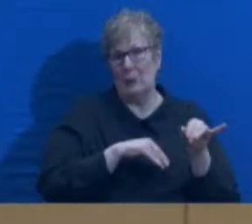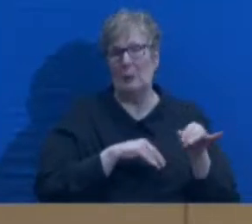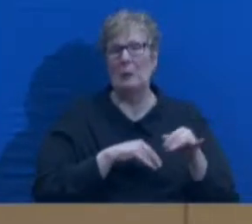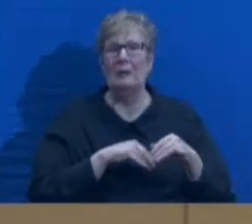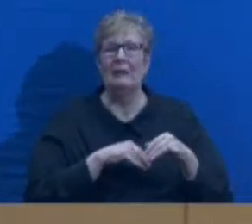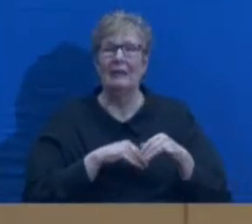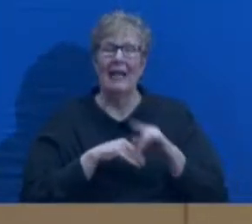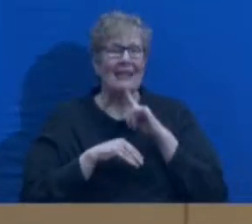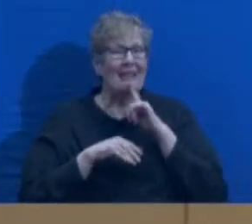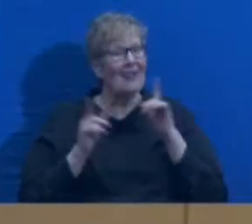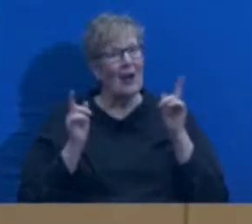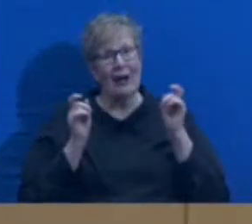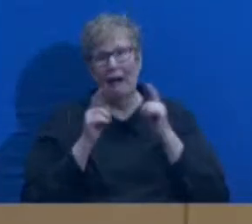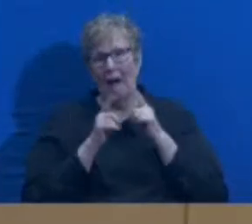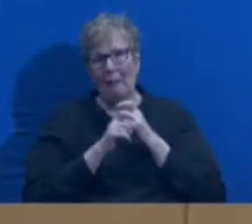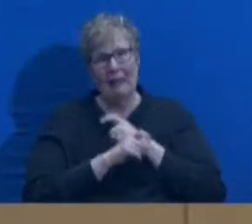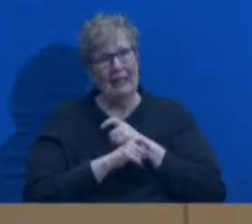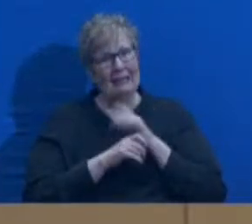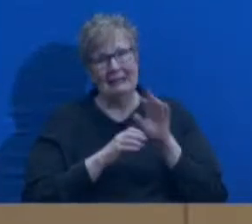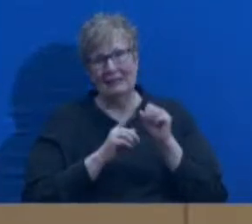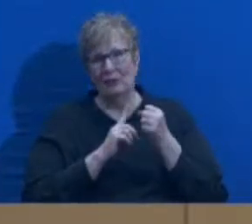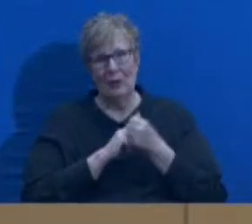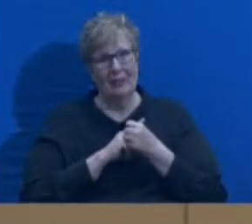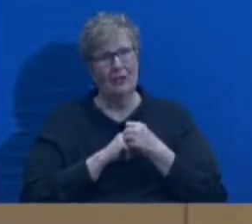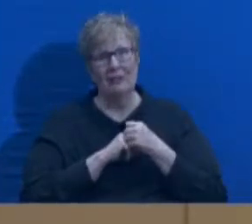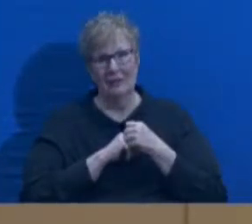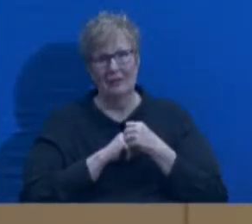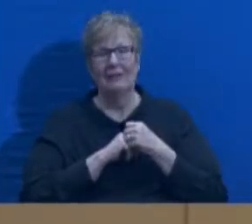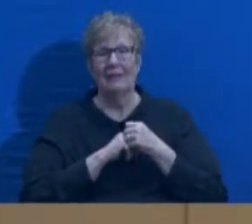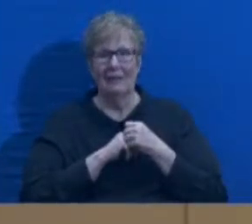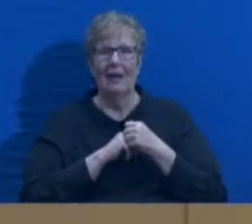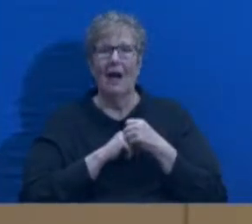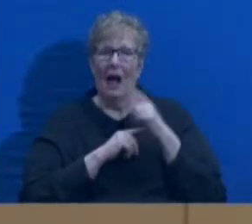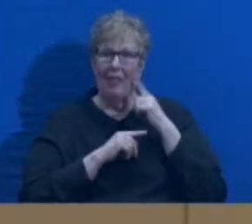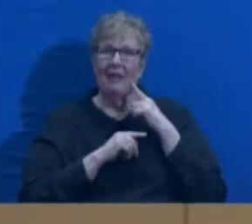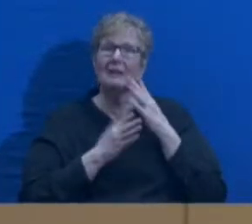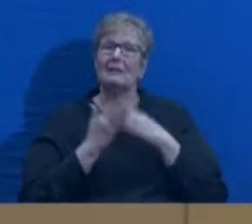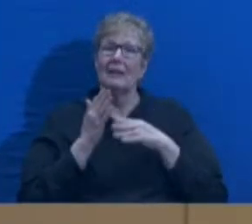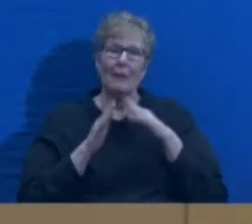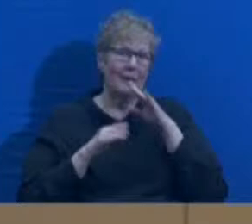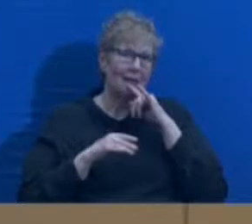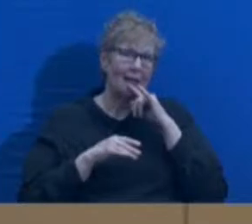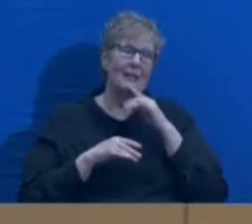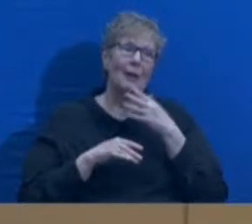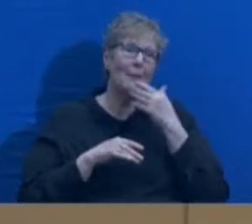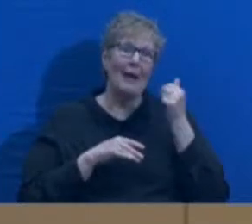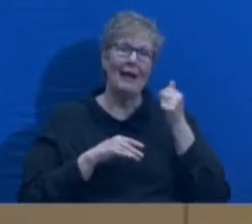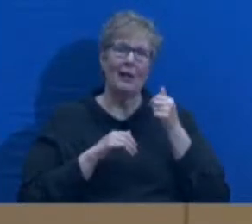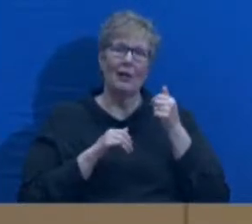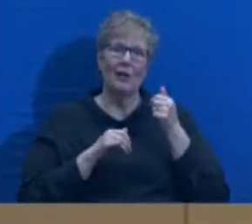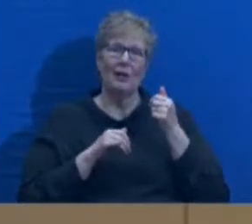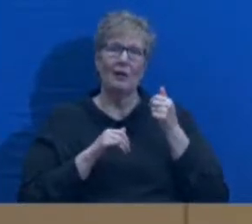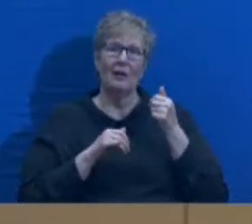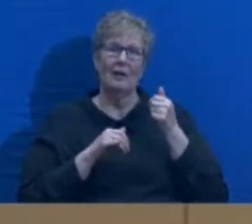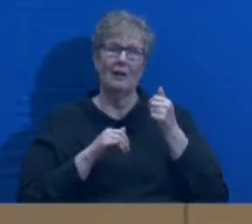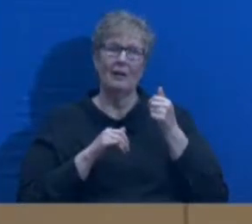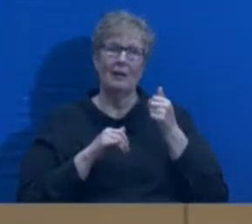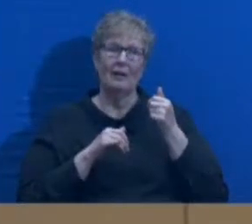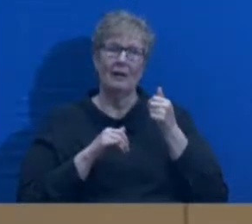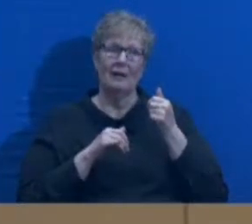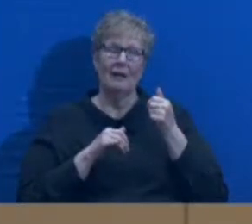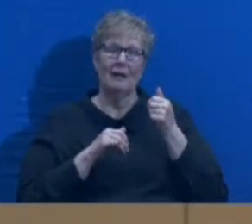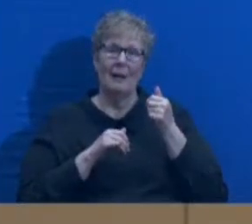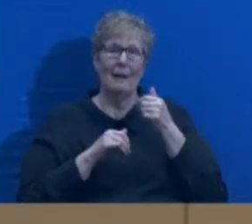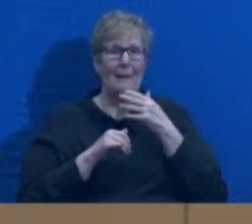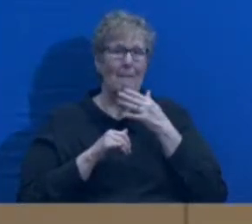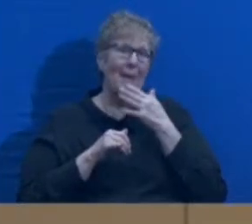a very complicated situation. I do believe that some kids are going to be better off in some level of